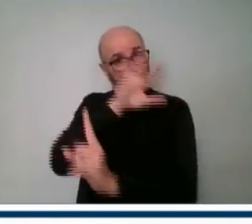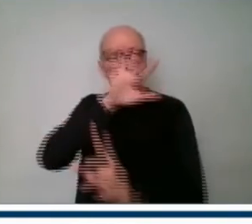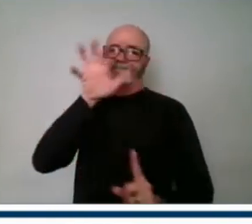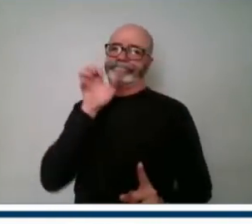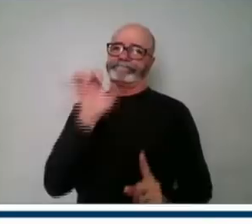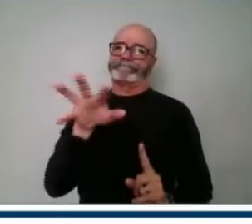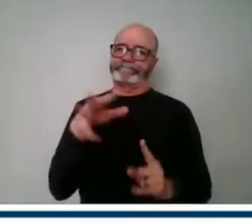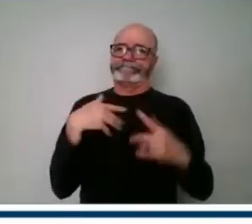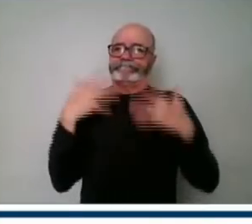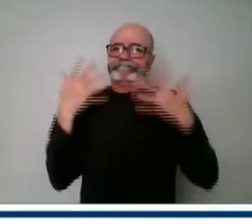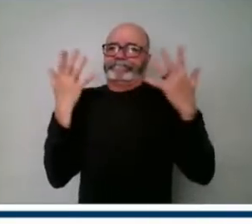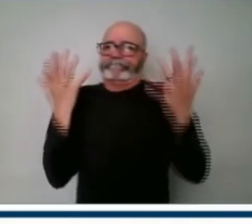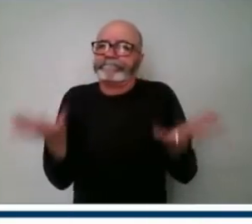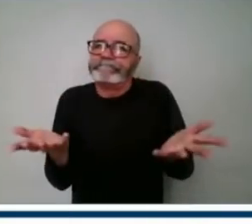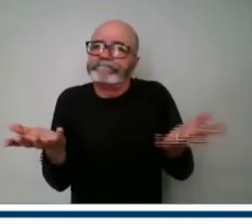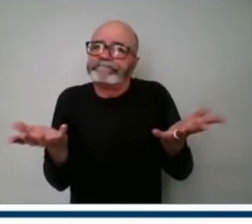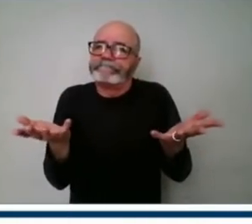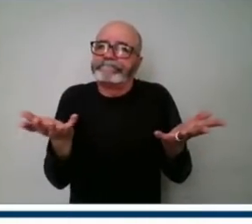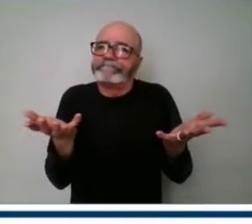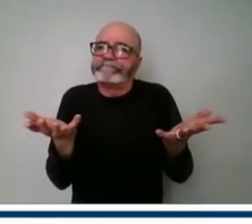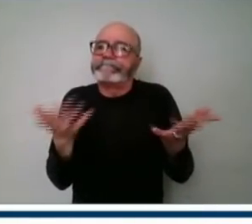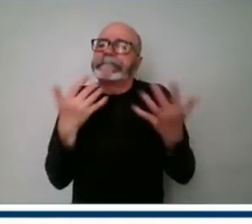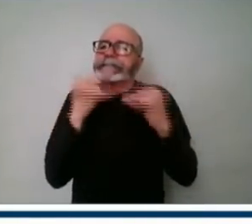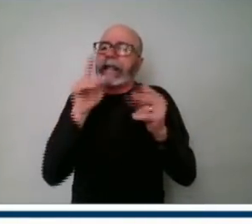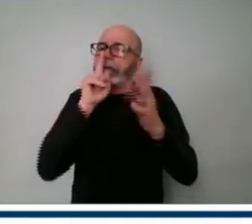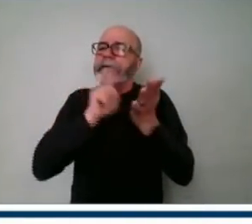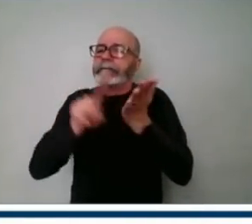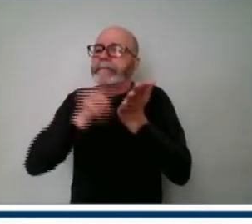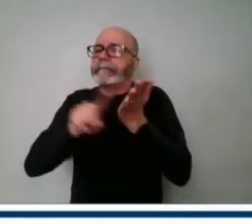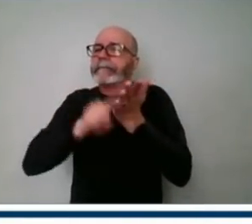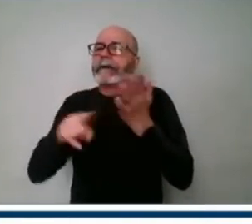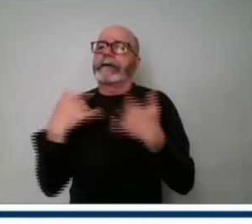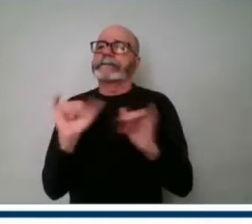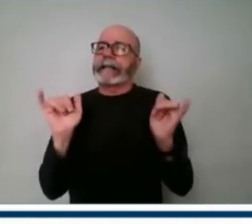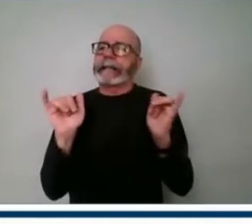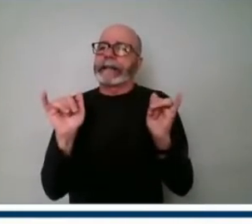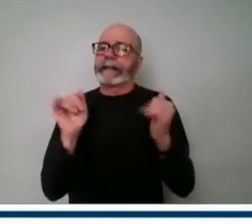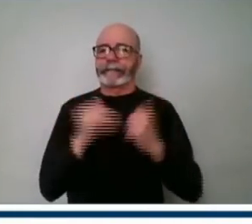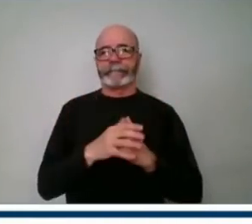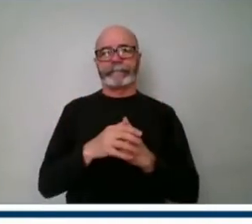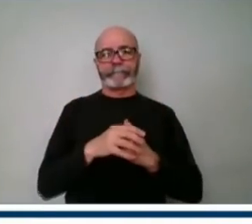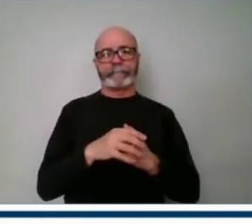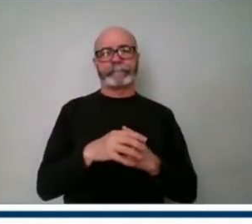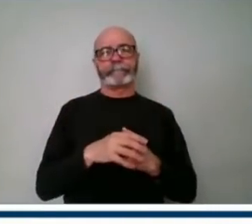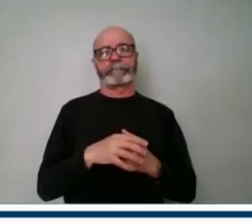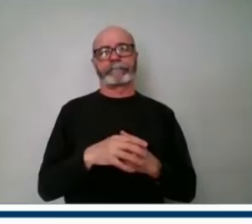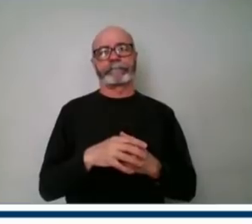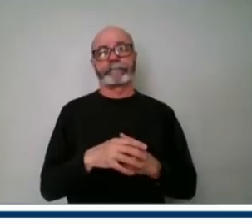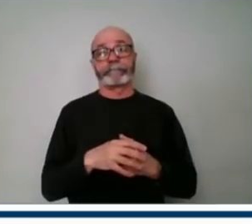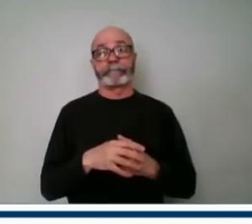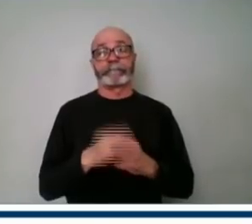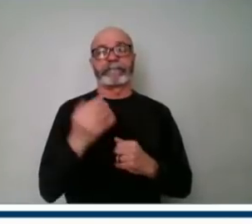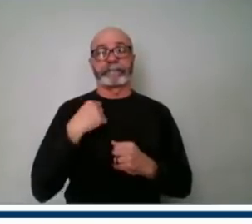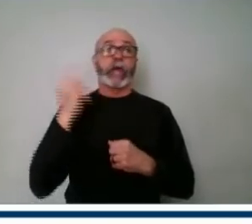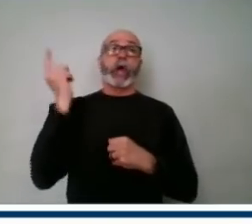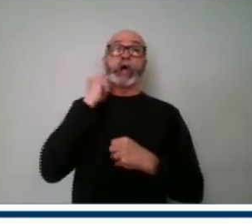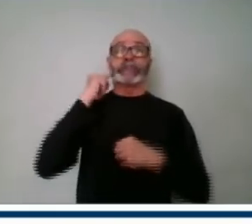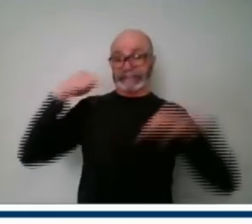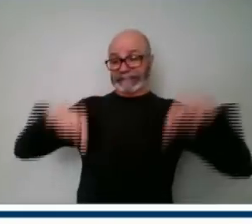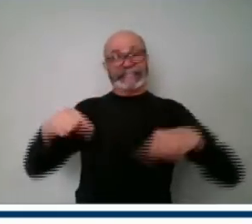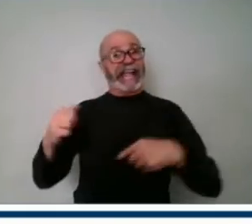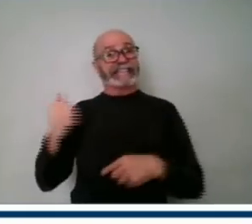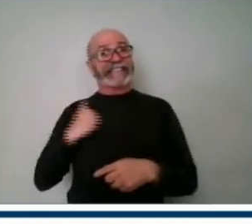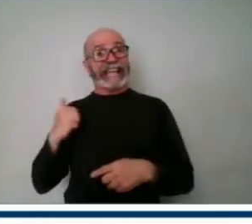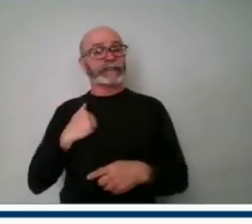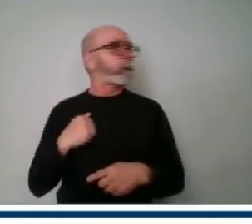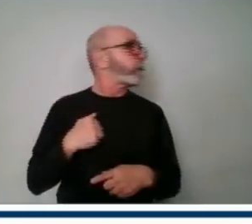ongoing. I can say that as of now, there have been no similar events reported in Canada, nor have there been similar events